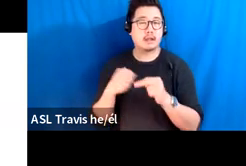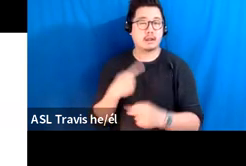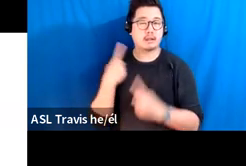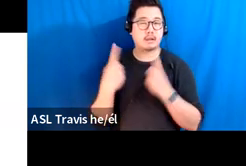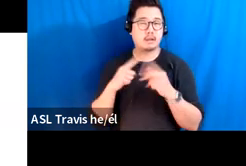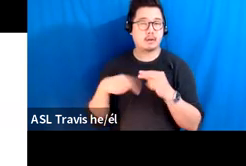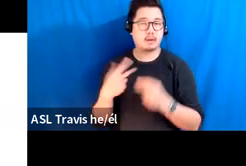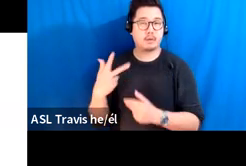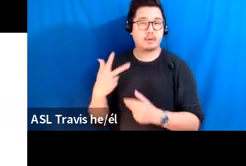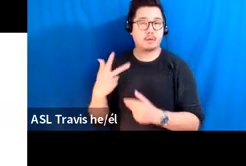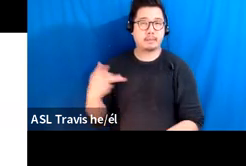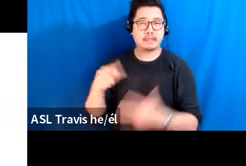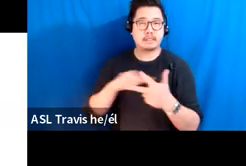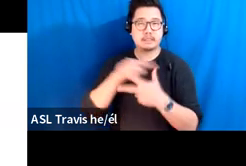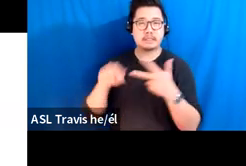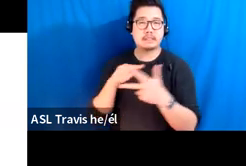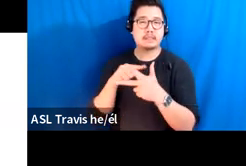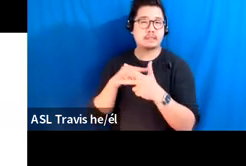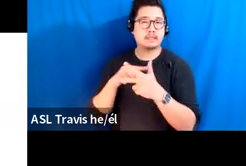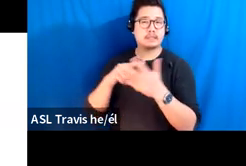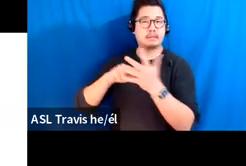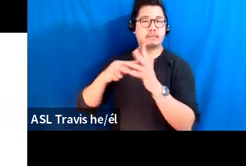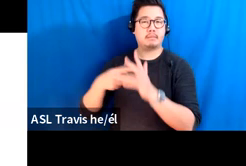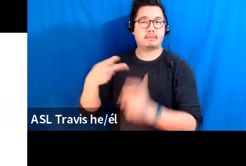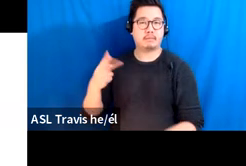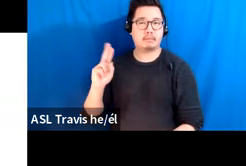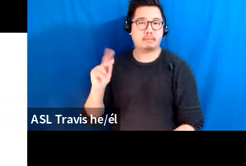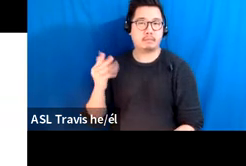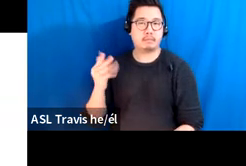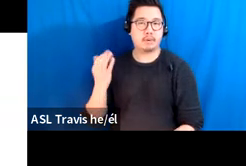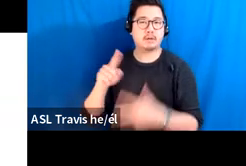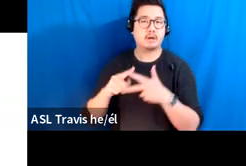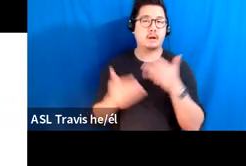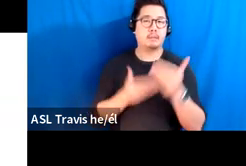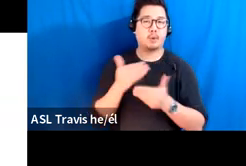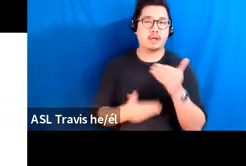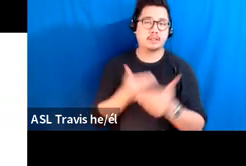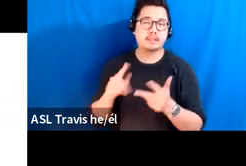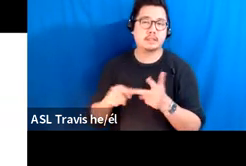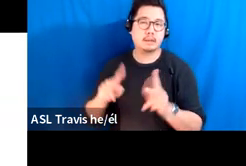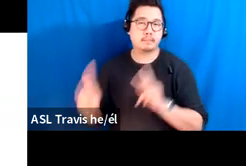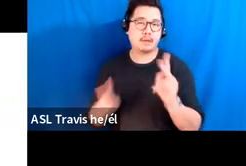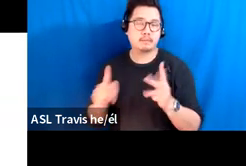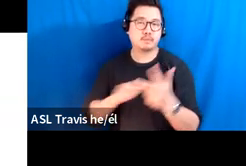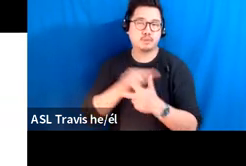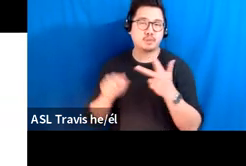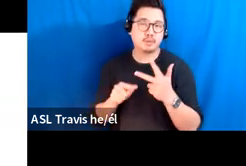uh one p being purpose the other being process and the last one being people and so we're really clear about our purpose our